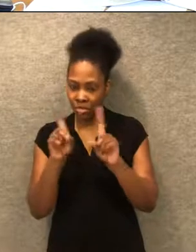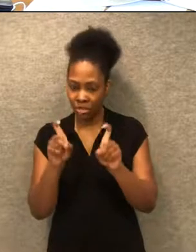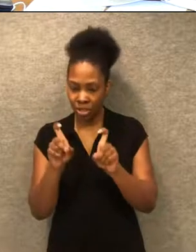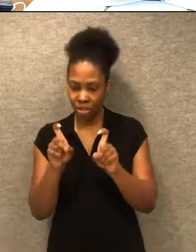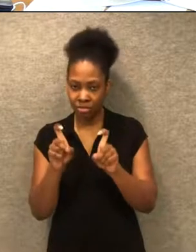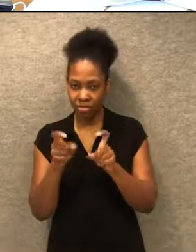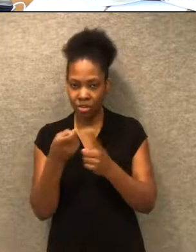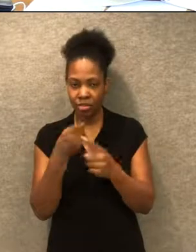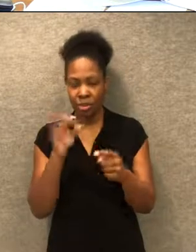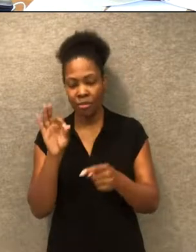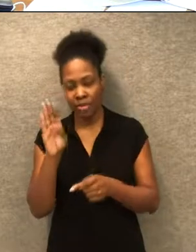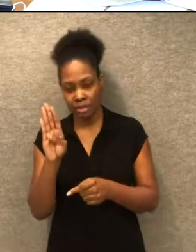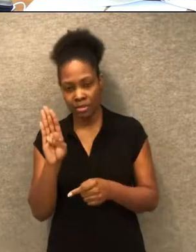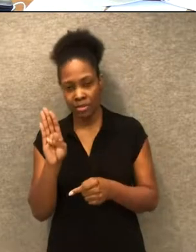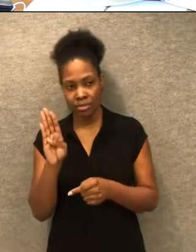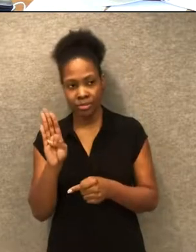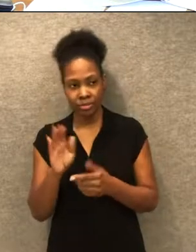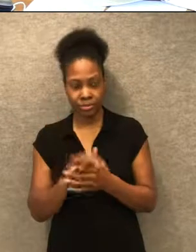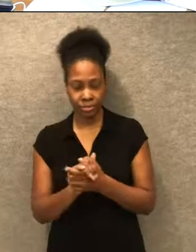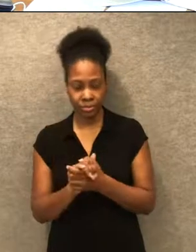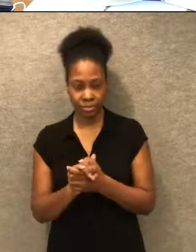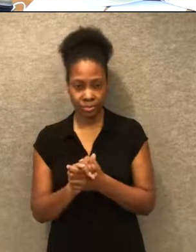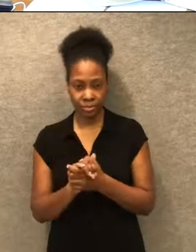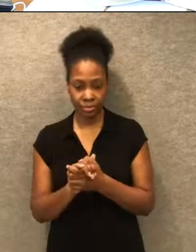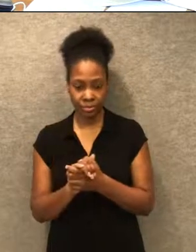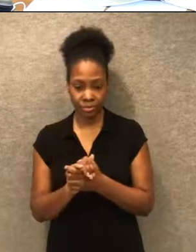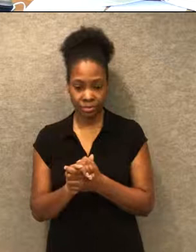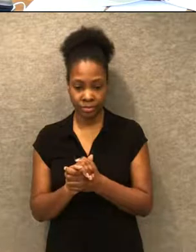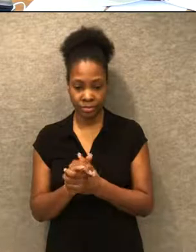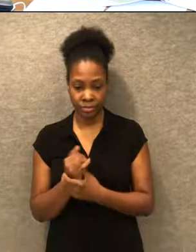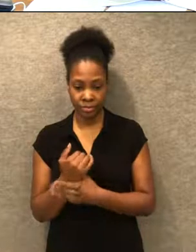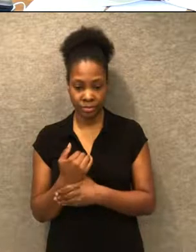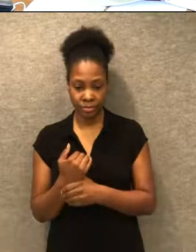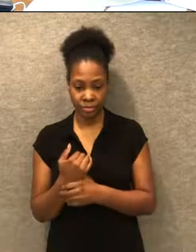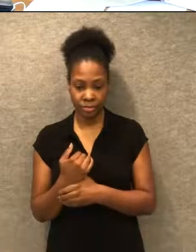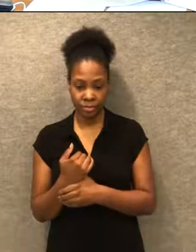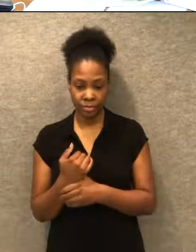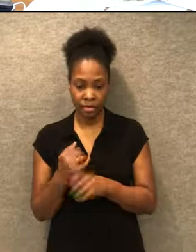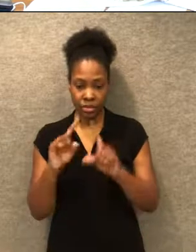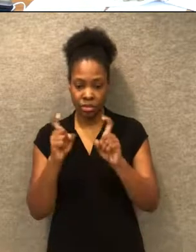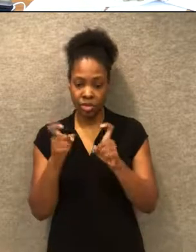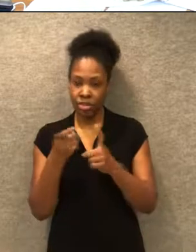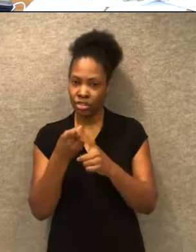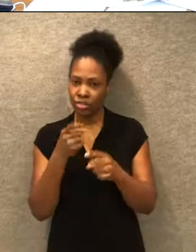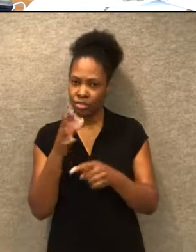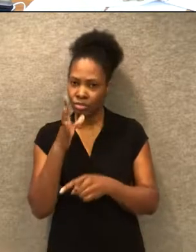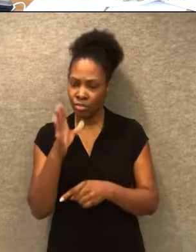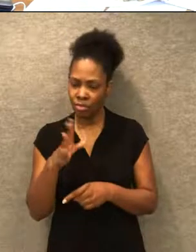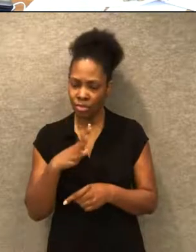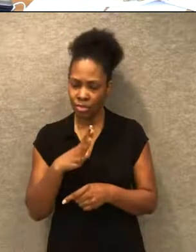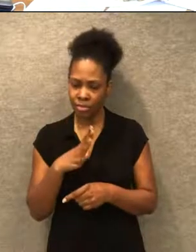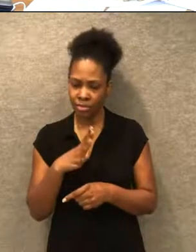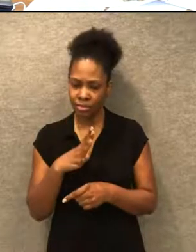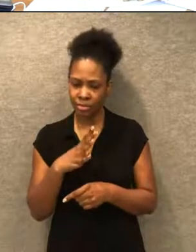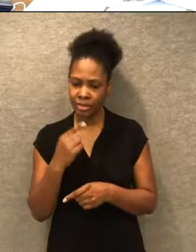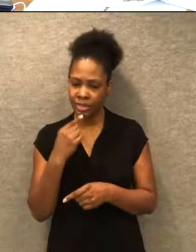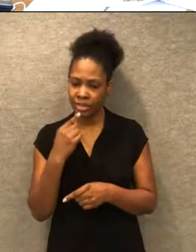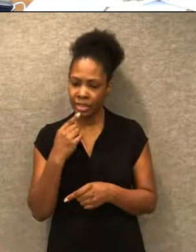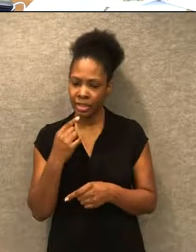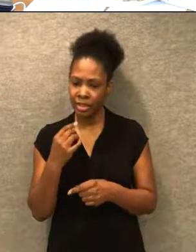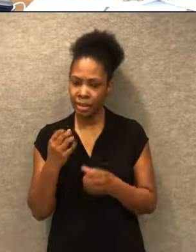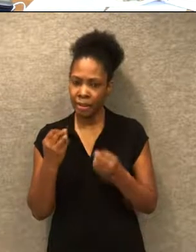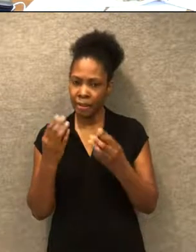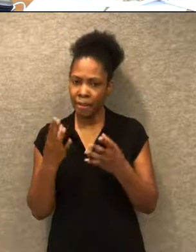and Dr. Griffith, so I'd like to read it. Yes. So this is from Rosemarie, and she says, many